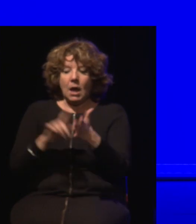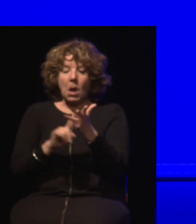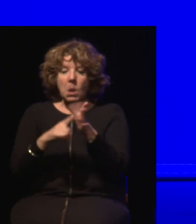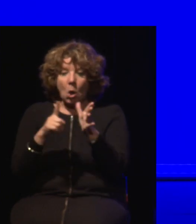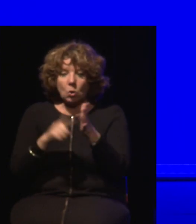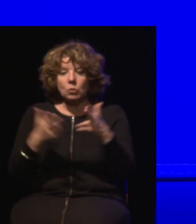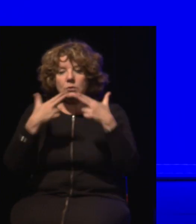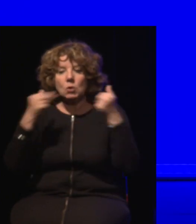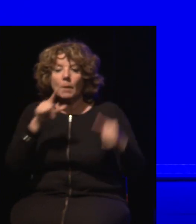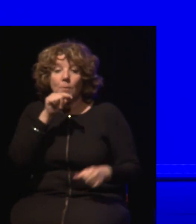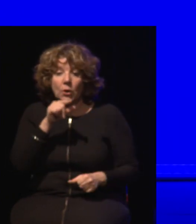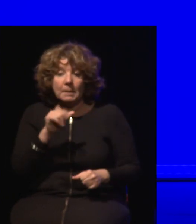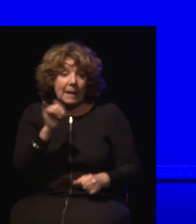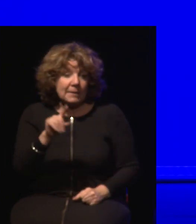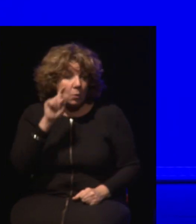whether you recognise it.